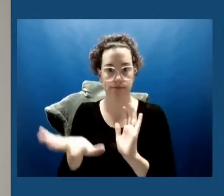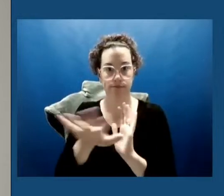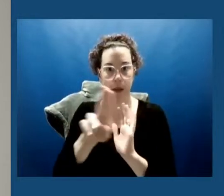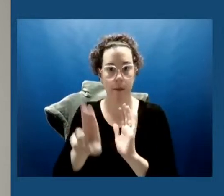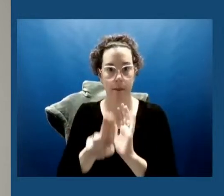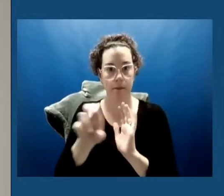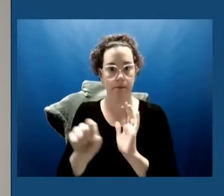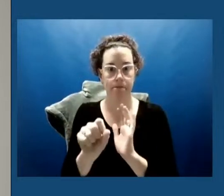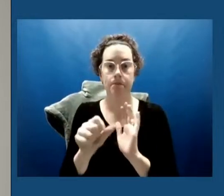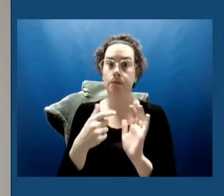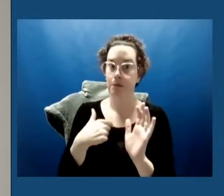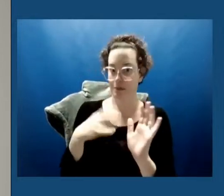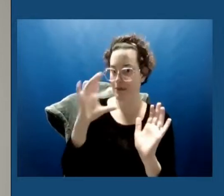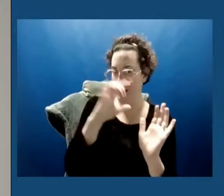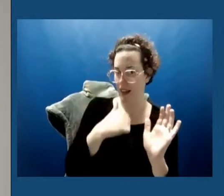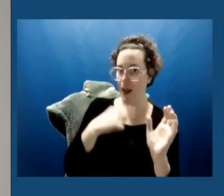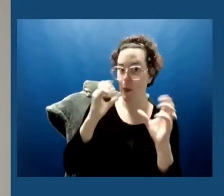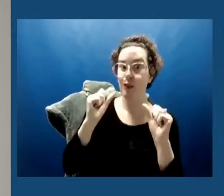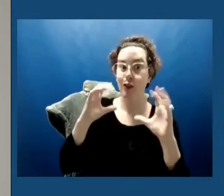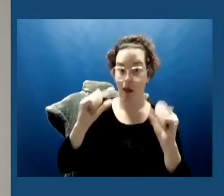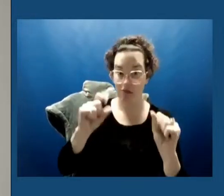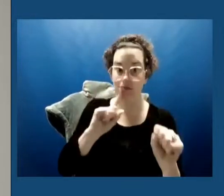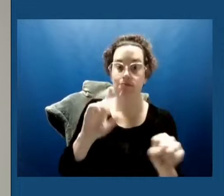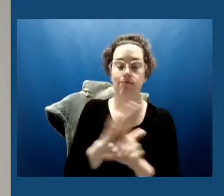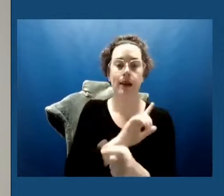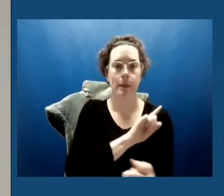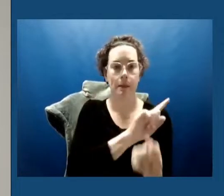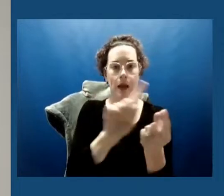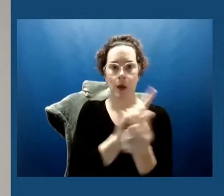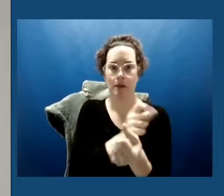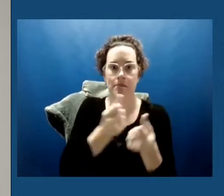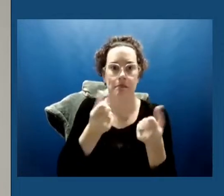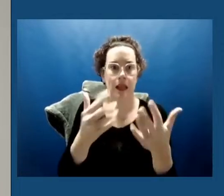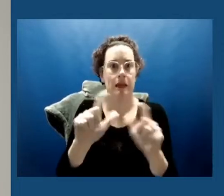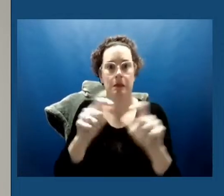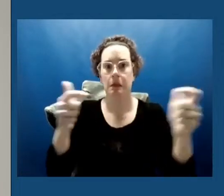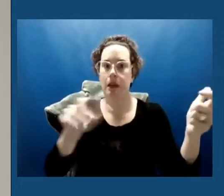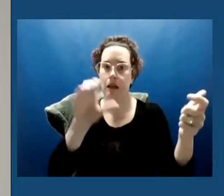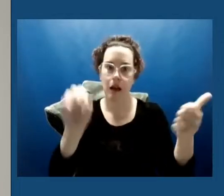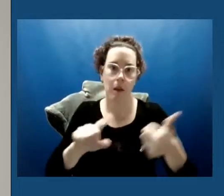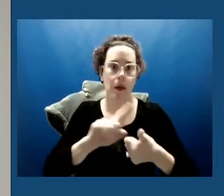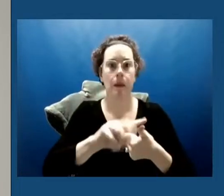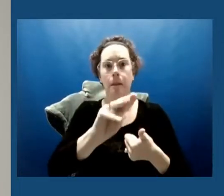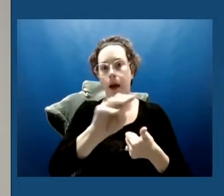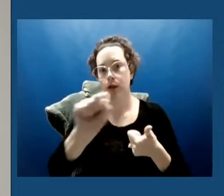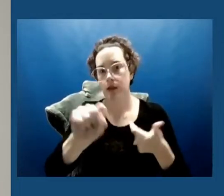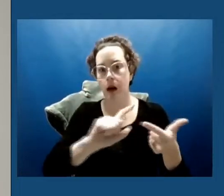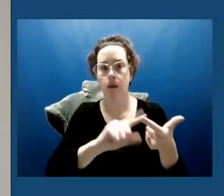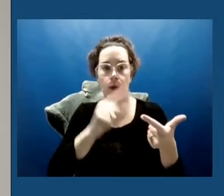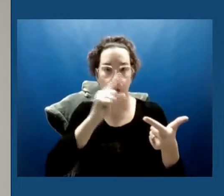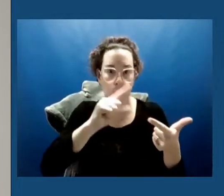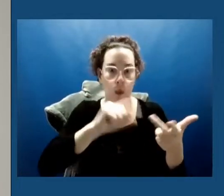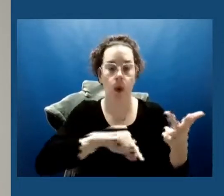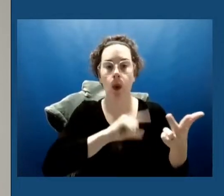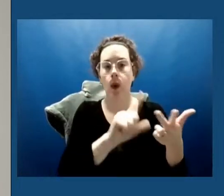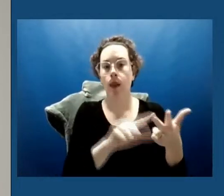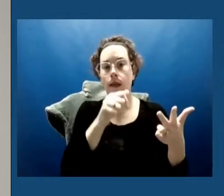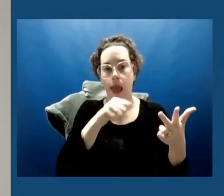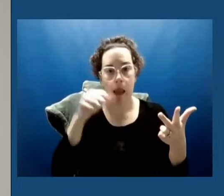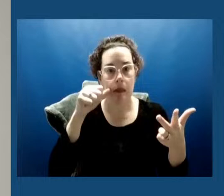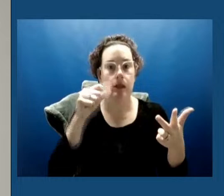was surprised. I met with all the big companies the other day, Microsoft, Google, Amazon. They're building these huge data